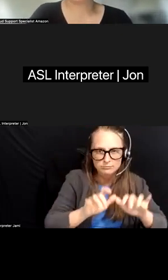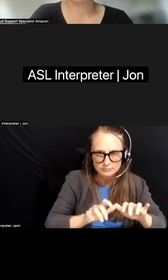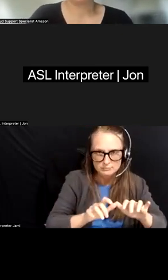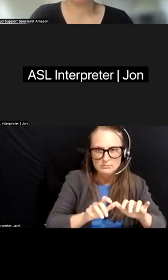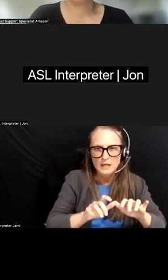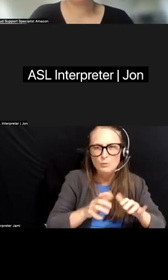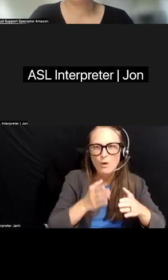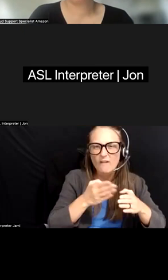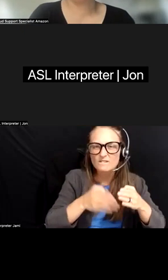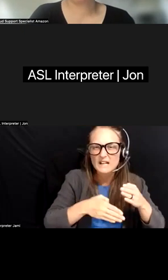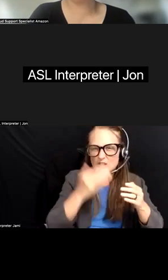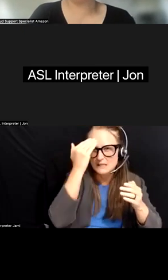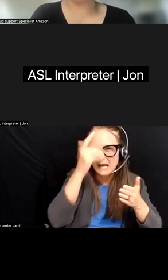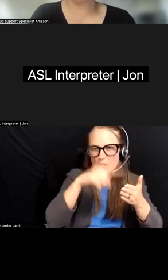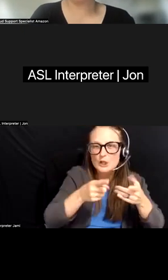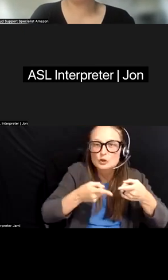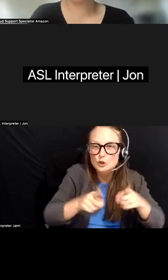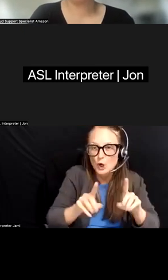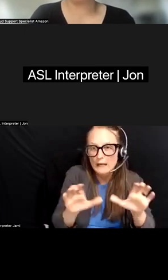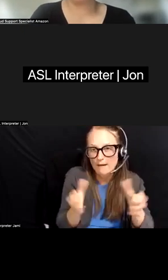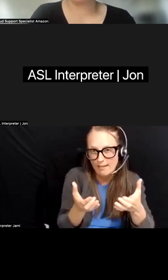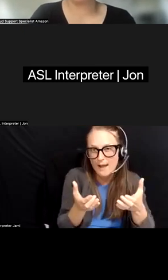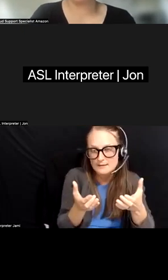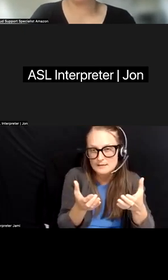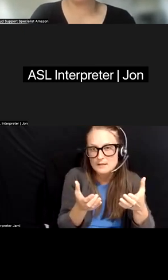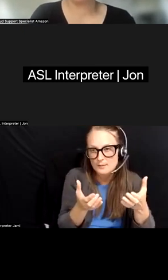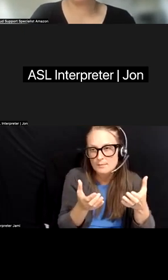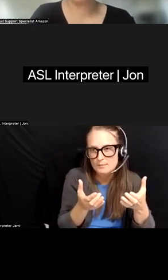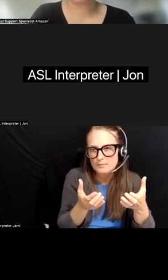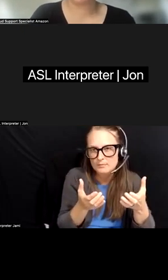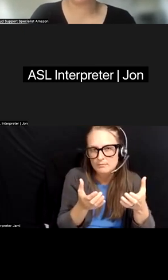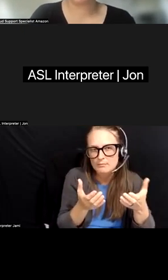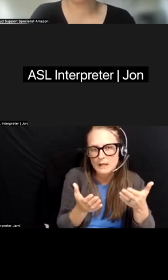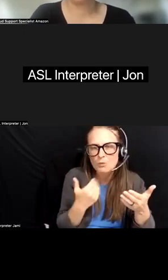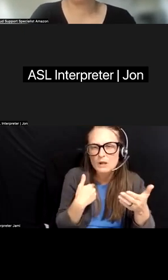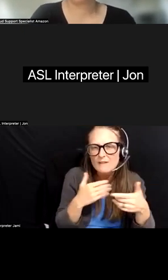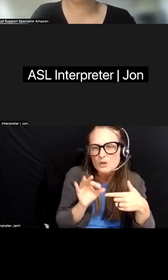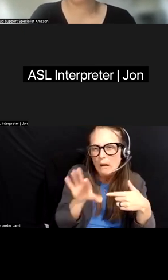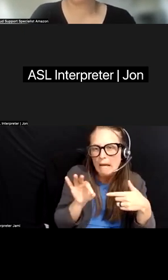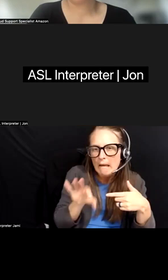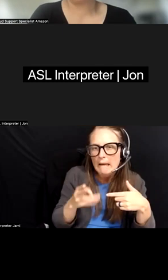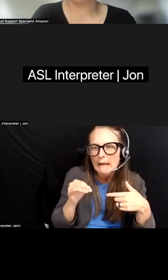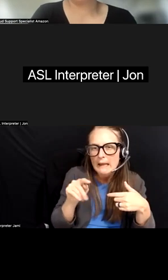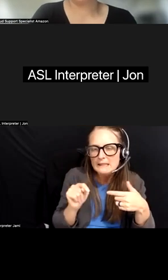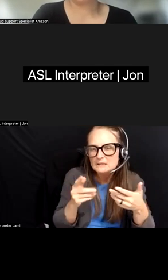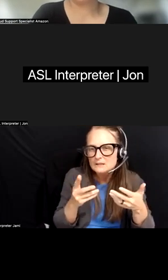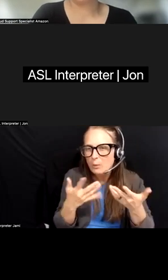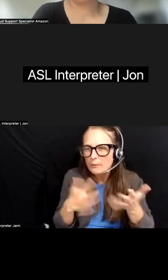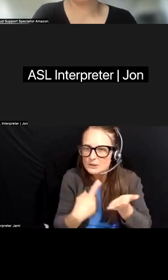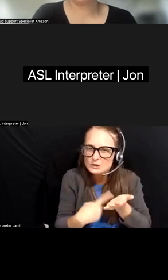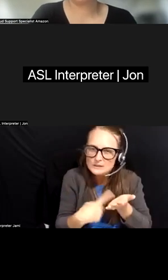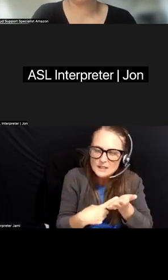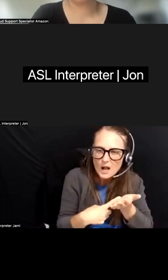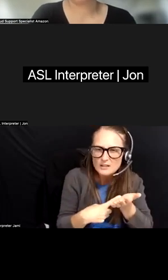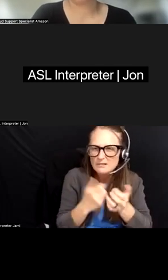session, and give you even hints on what we covered and so forth. So everybody should be able to